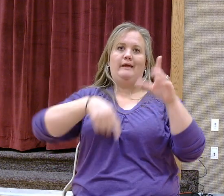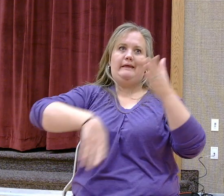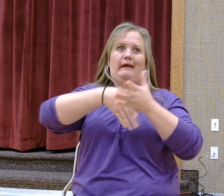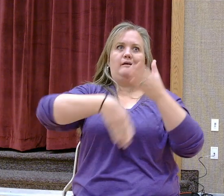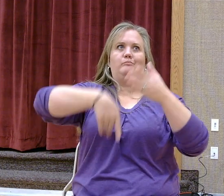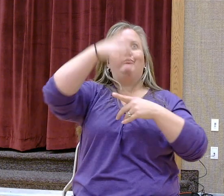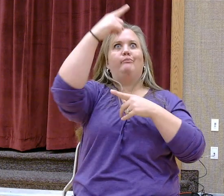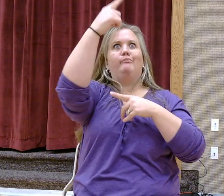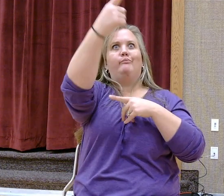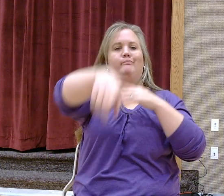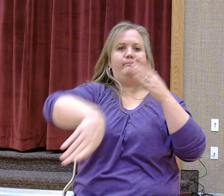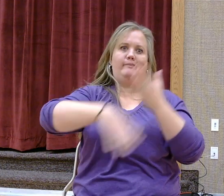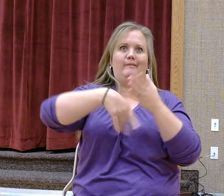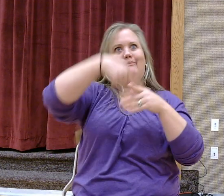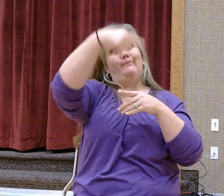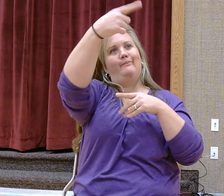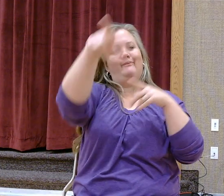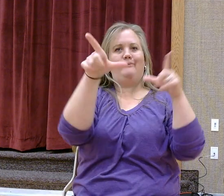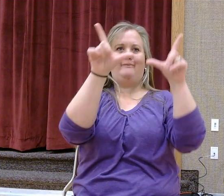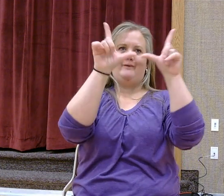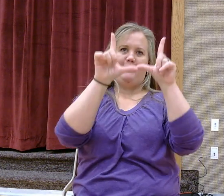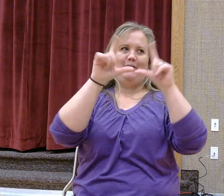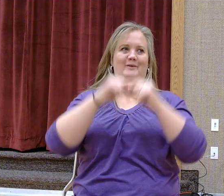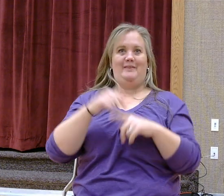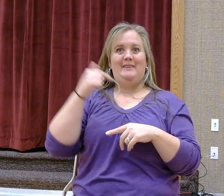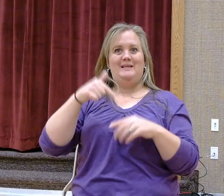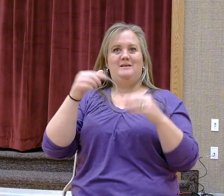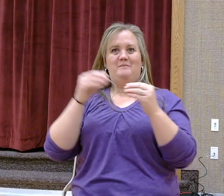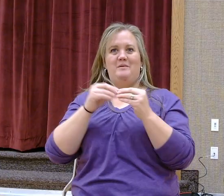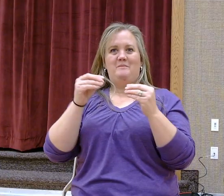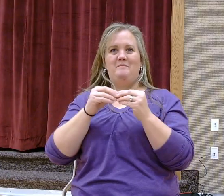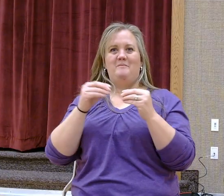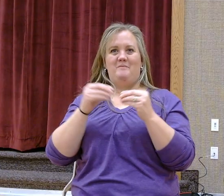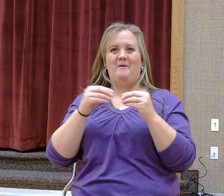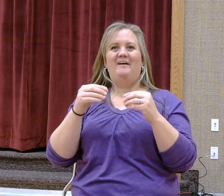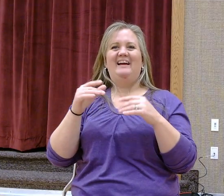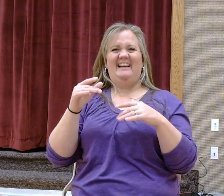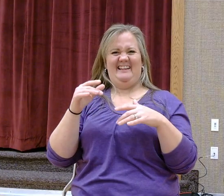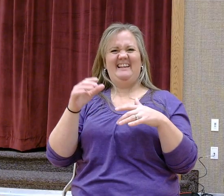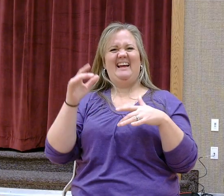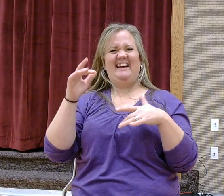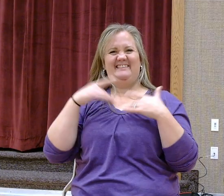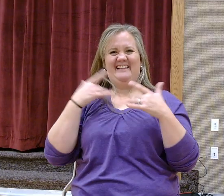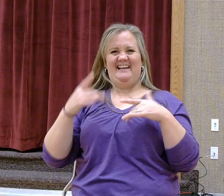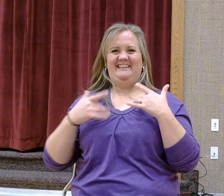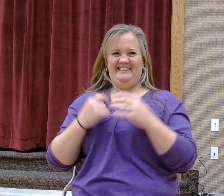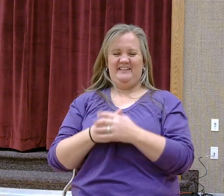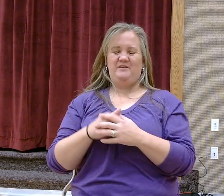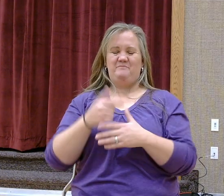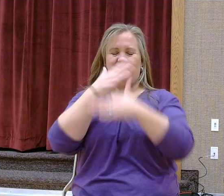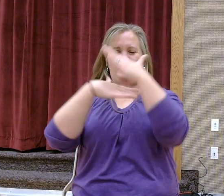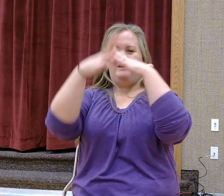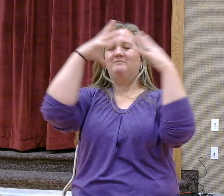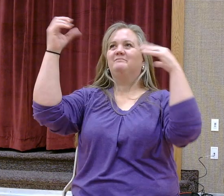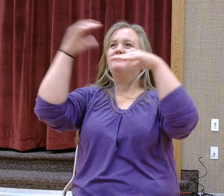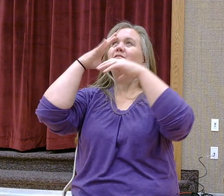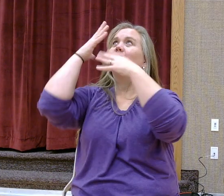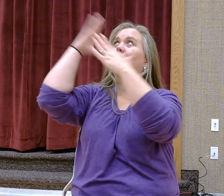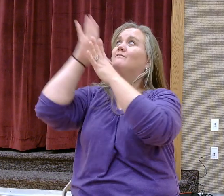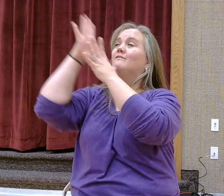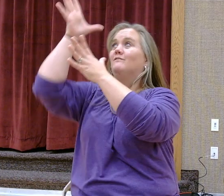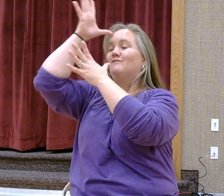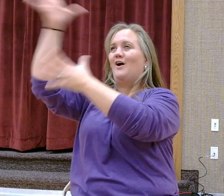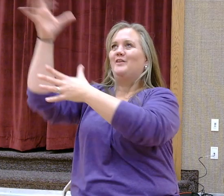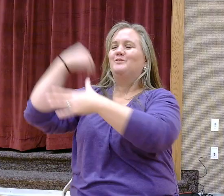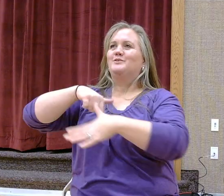going to be way more exciting. So. Anyway, thanks so much. I'll go ahead. Our Father in heaven, we're so grateful